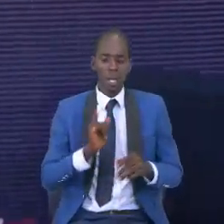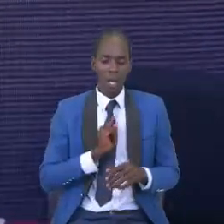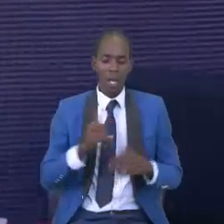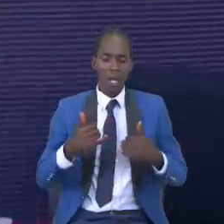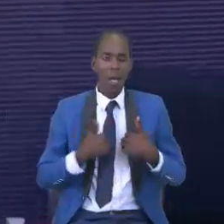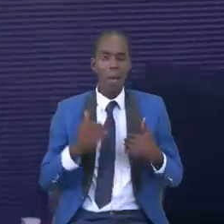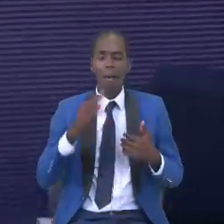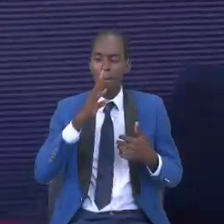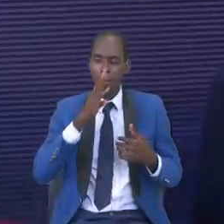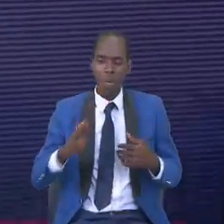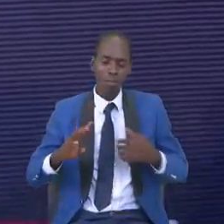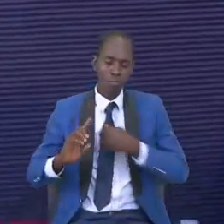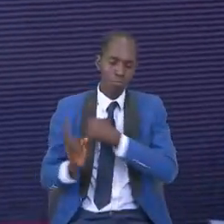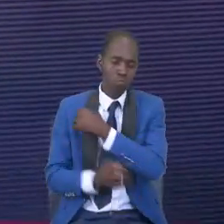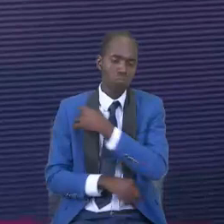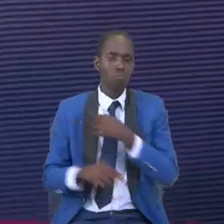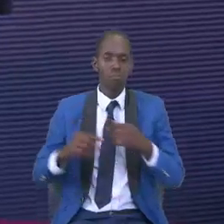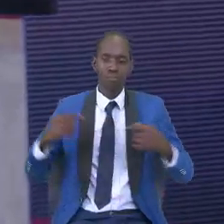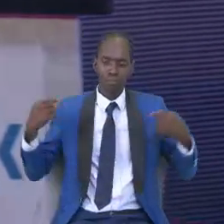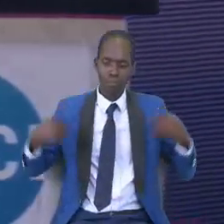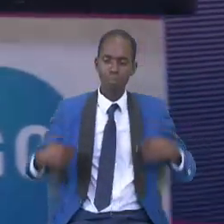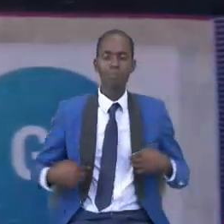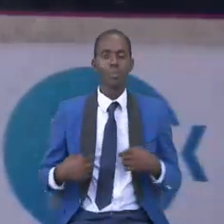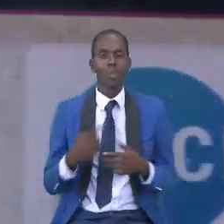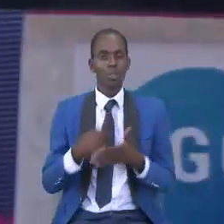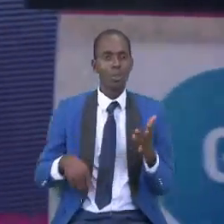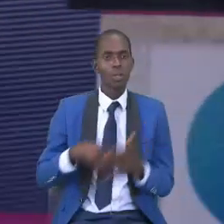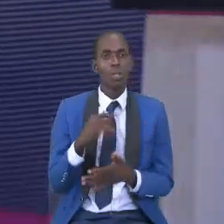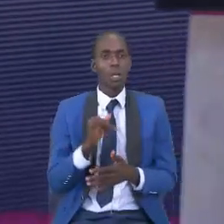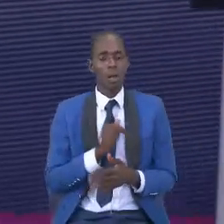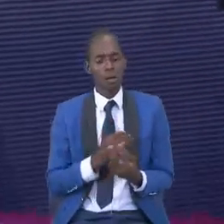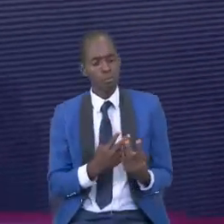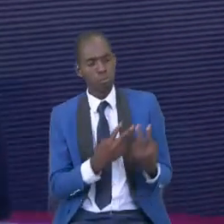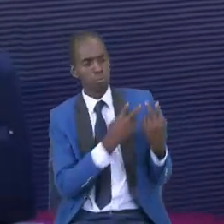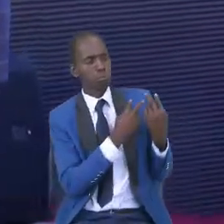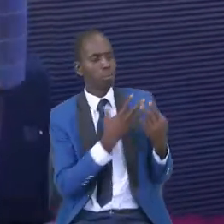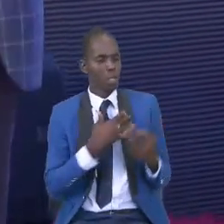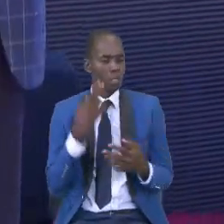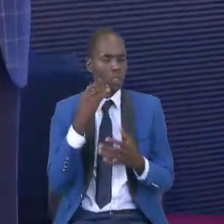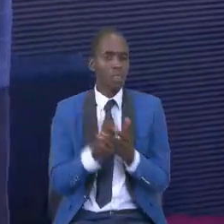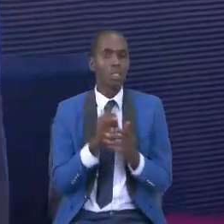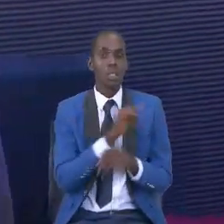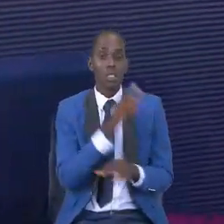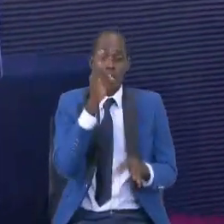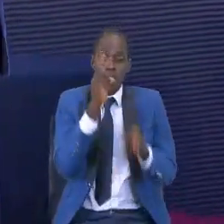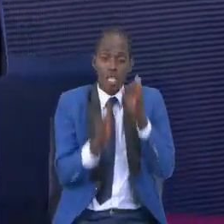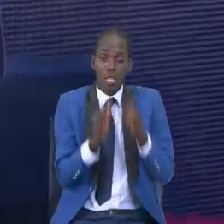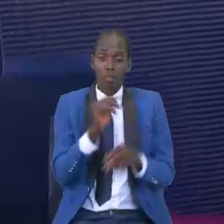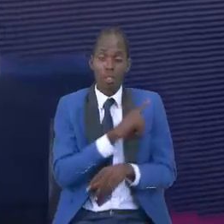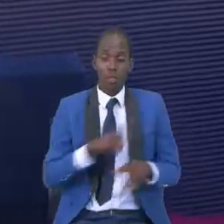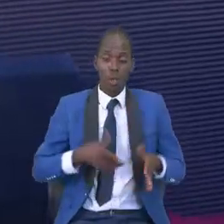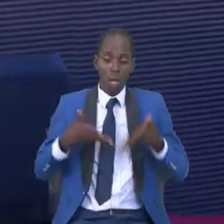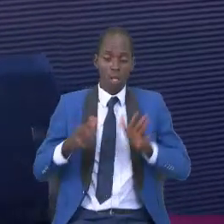and I see, if the Lord allowed me to go on in my self-will, in my carnality, in